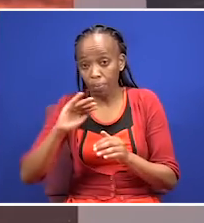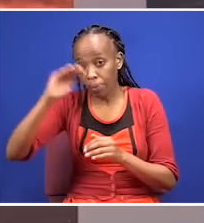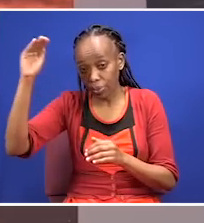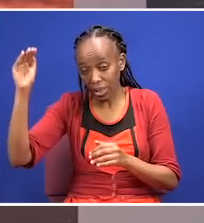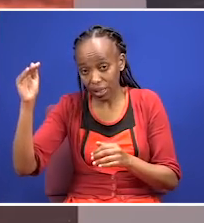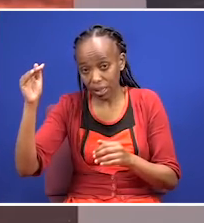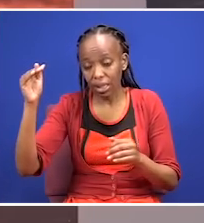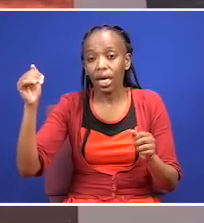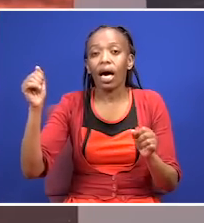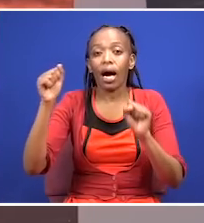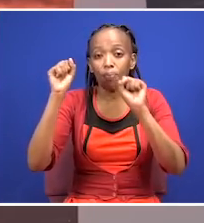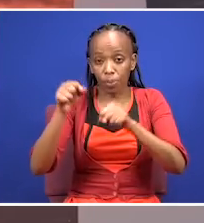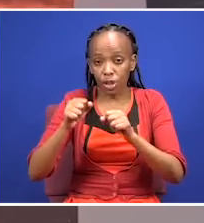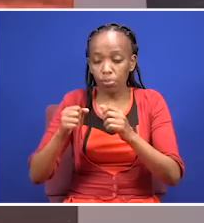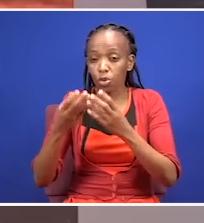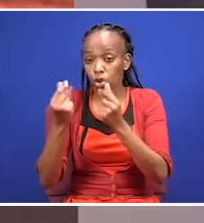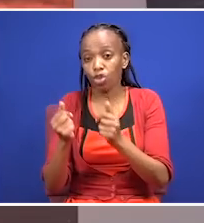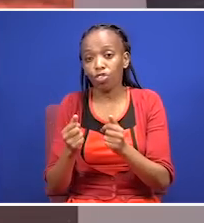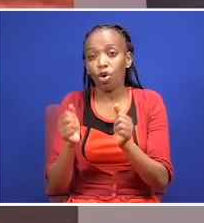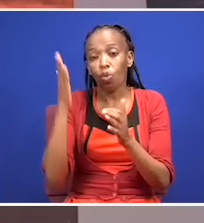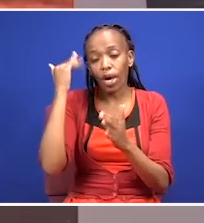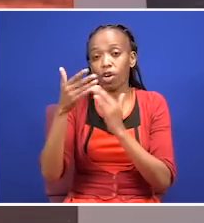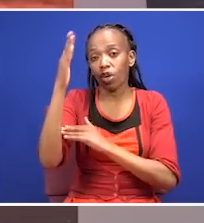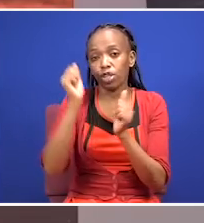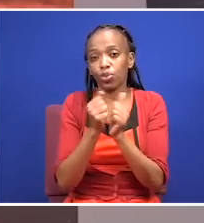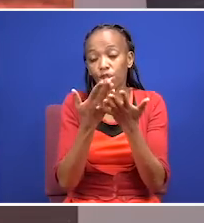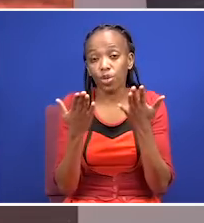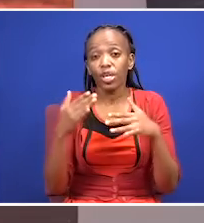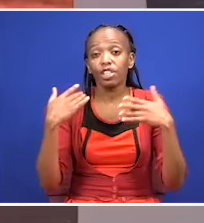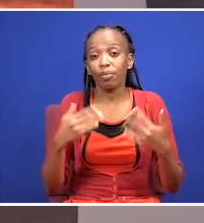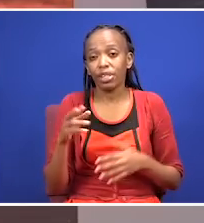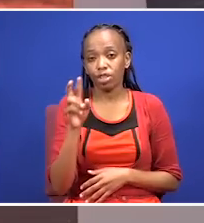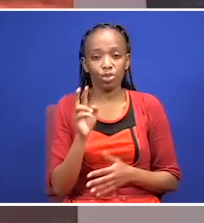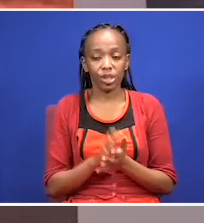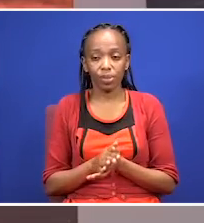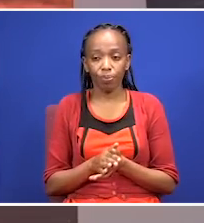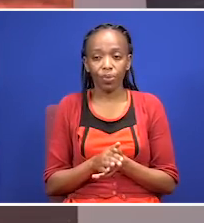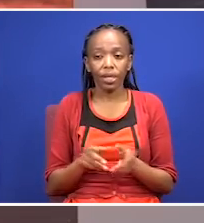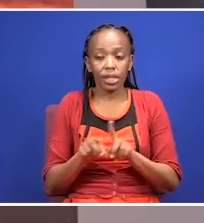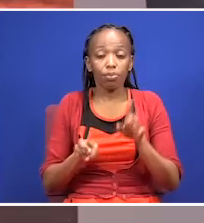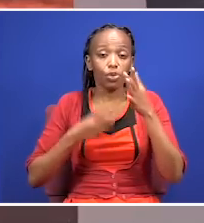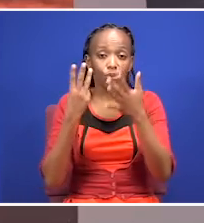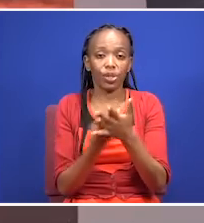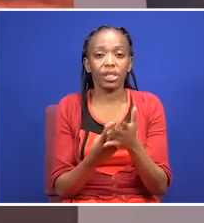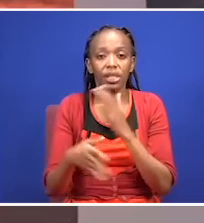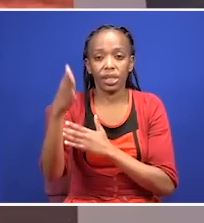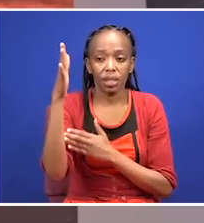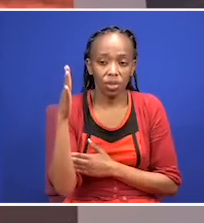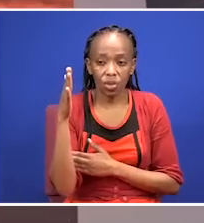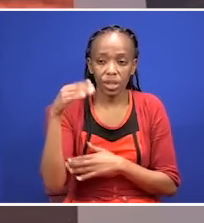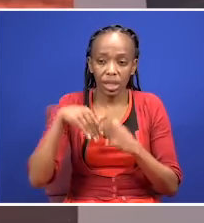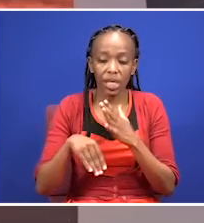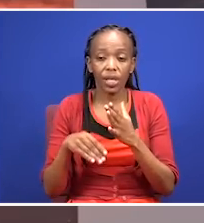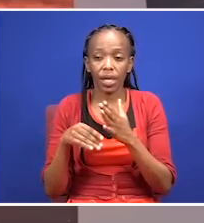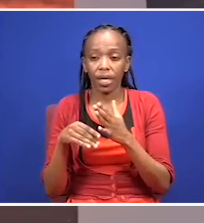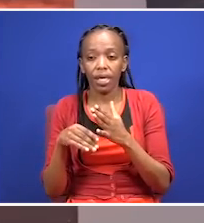surmountable because of god with you it indeed amazes to see or to witness god in the